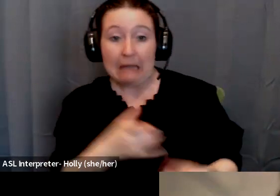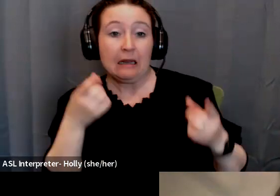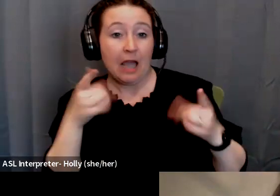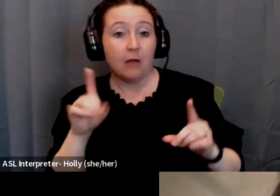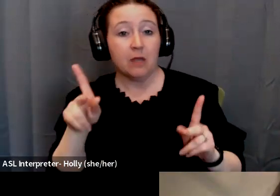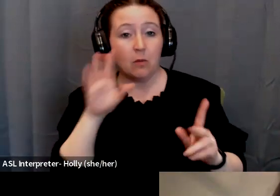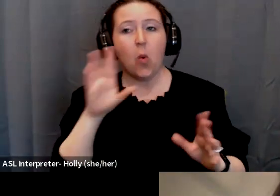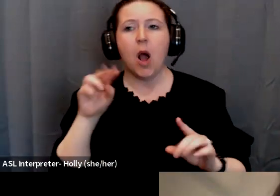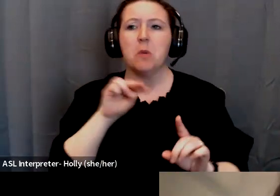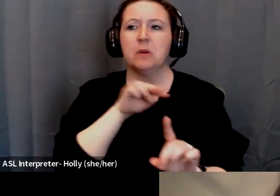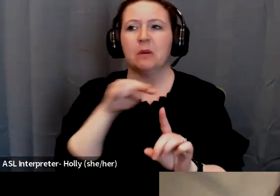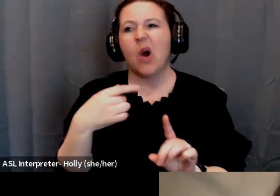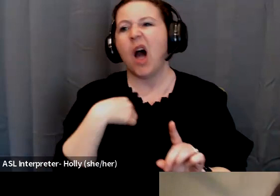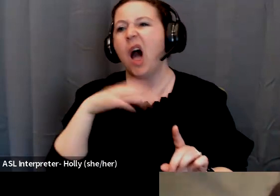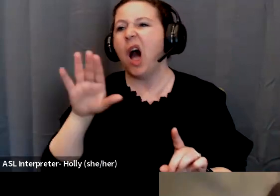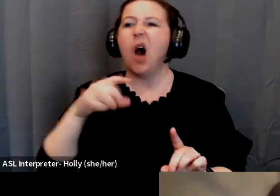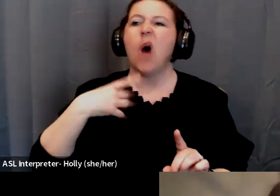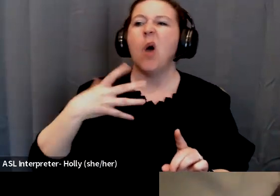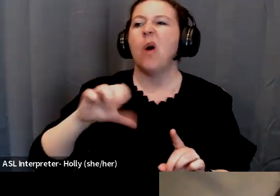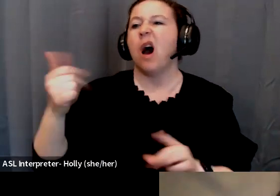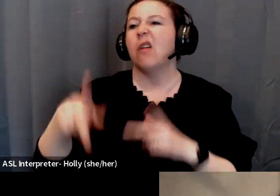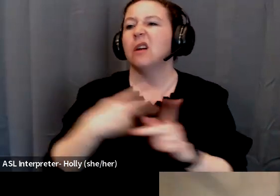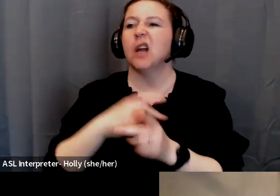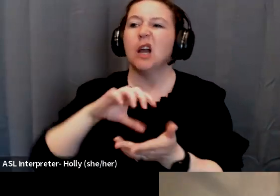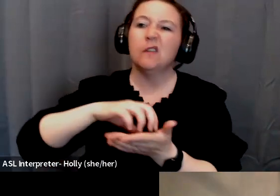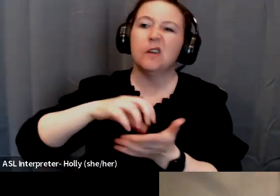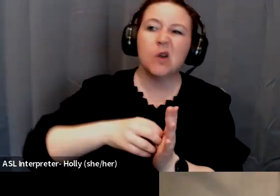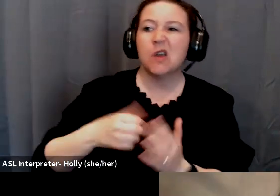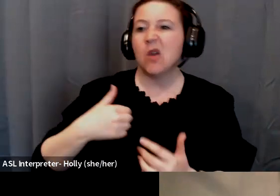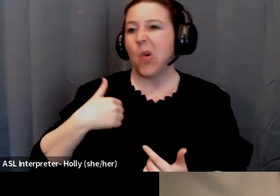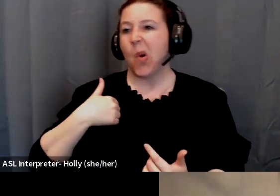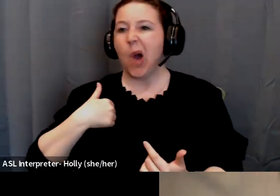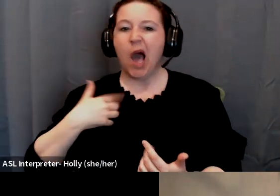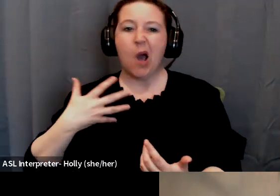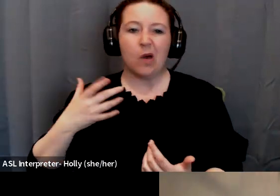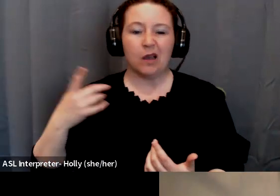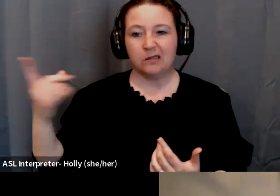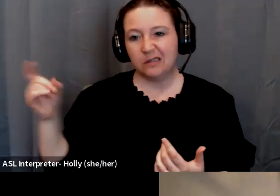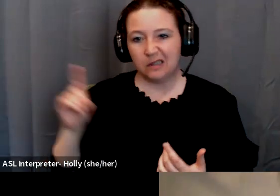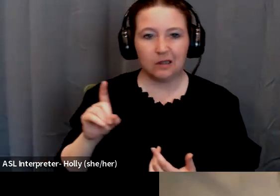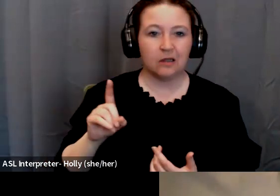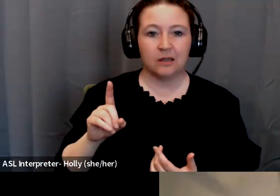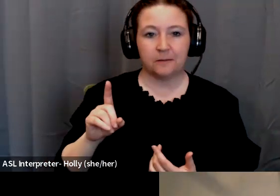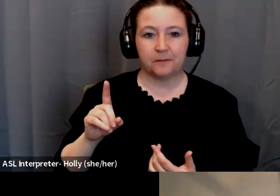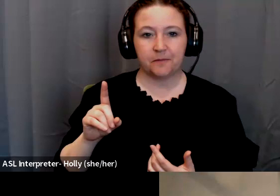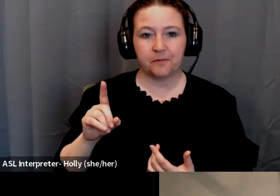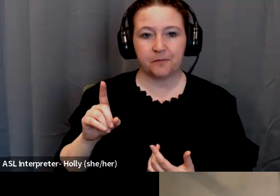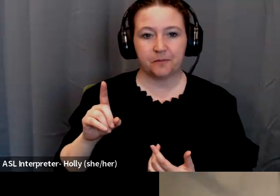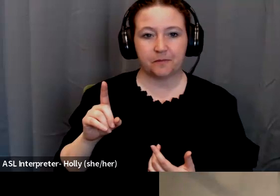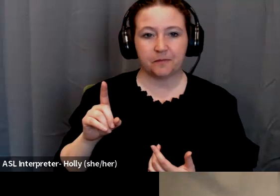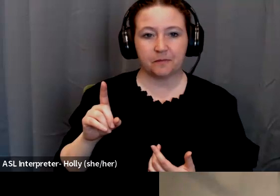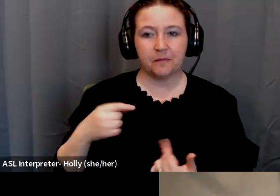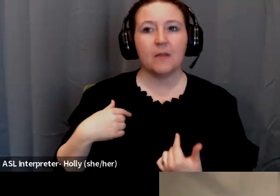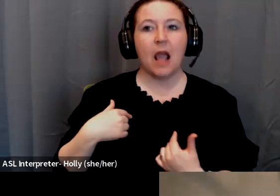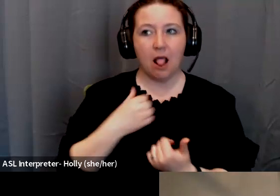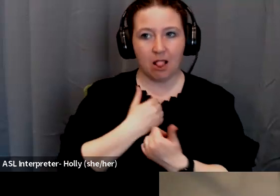have different views on chocolate chip cookies. Somebody will want to get up to the other microphone and say, I love chocolate